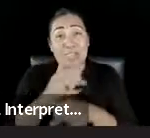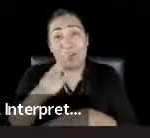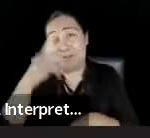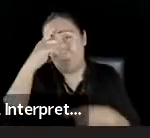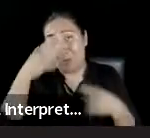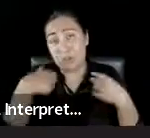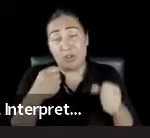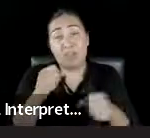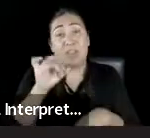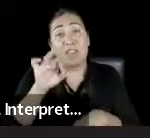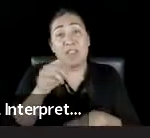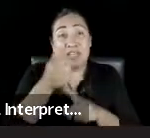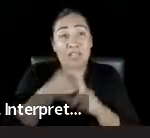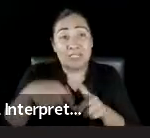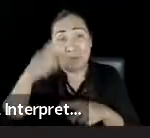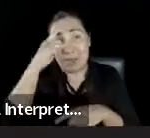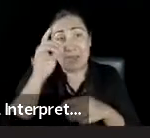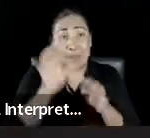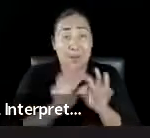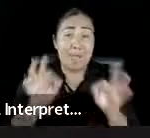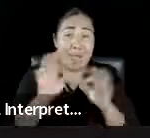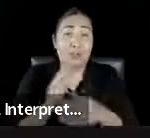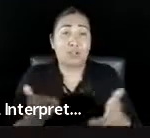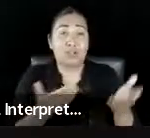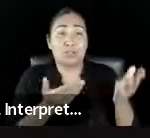health, visit eachmindmatters.org.